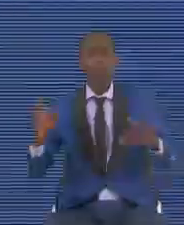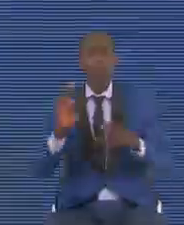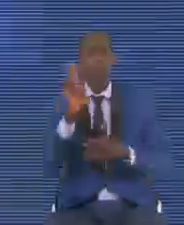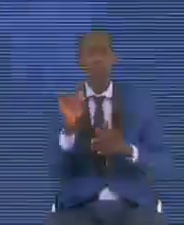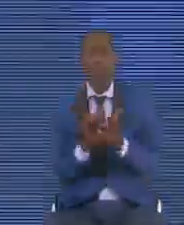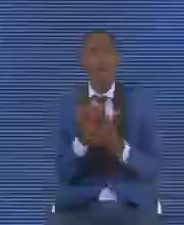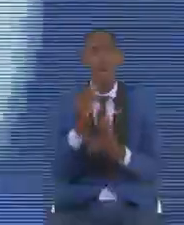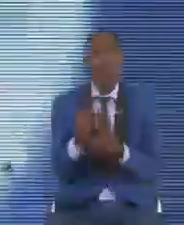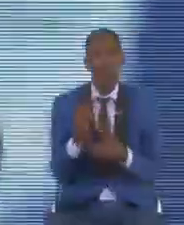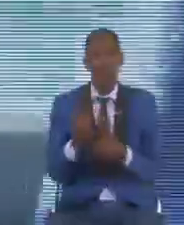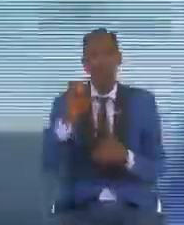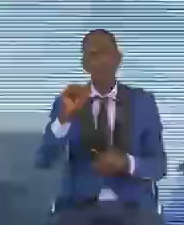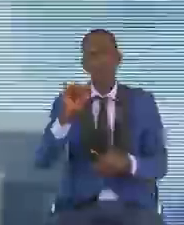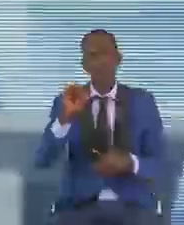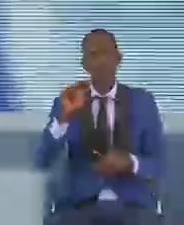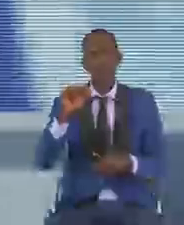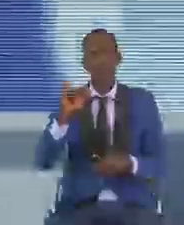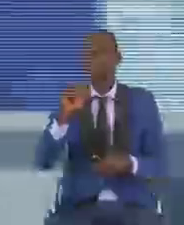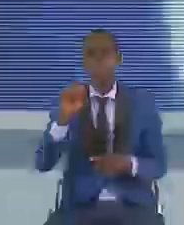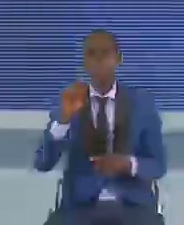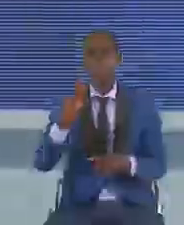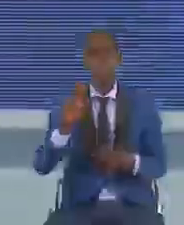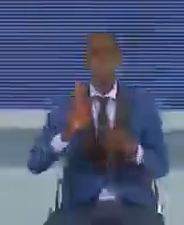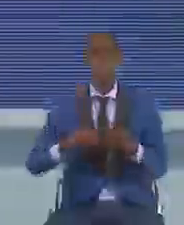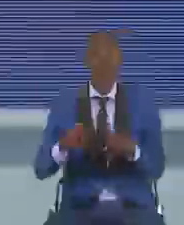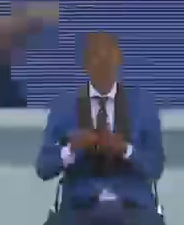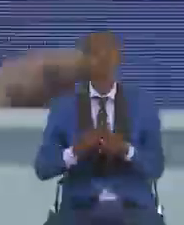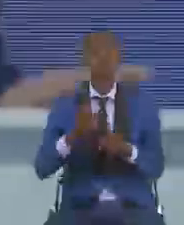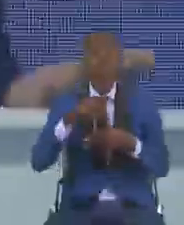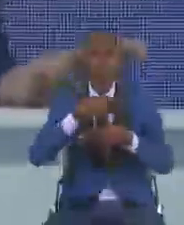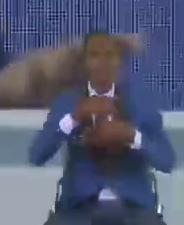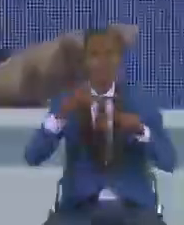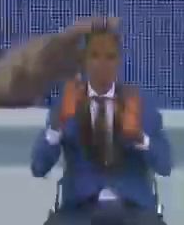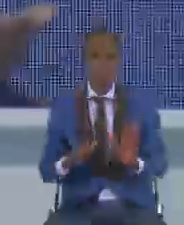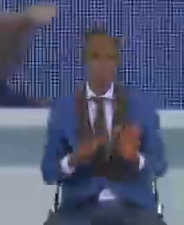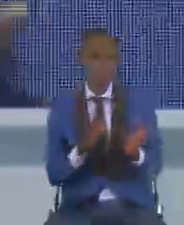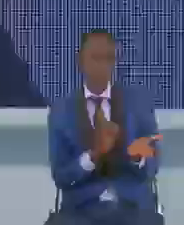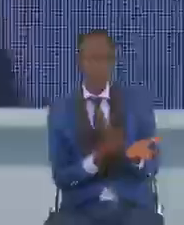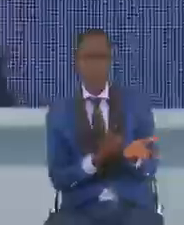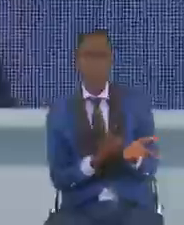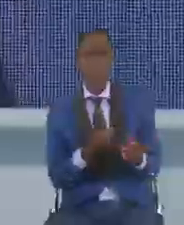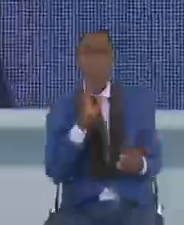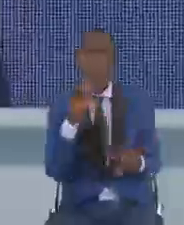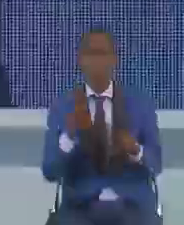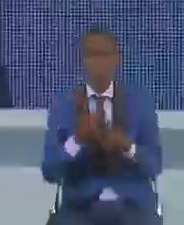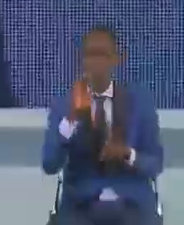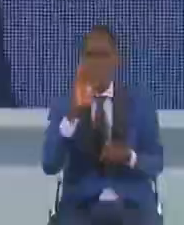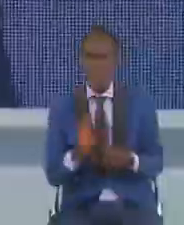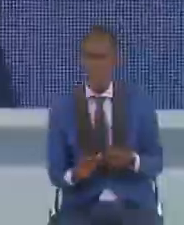to who we will call the professionals. A doctor is a minister